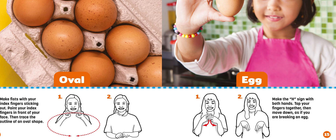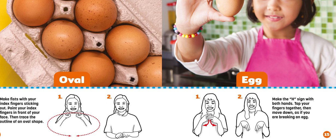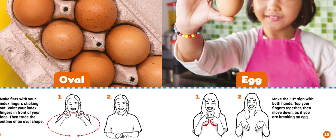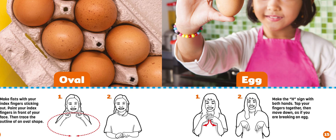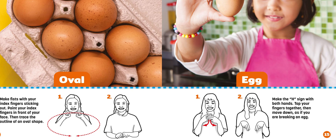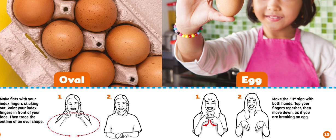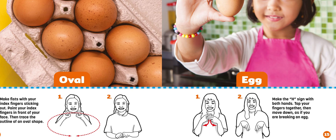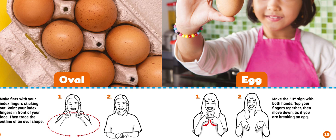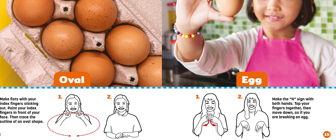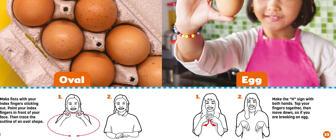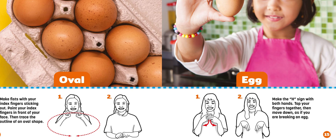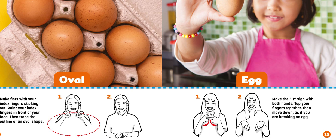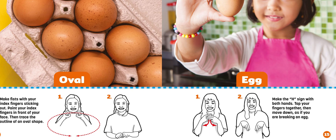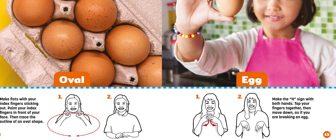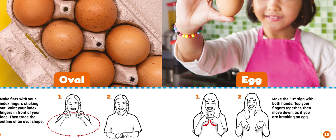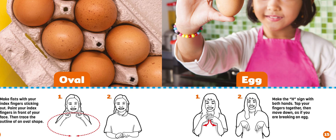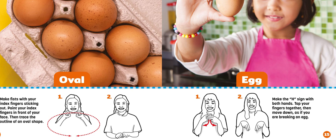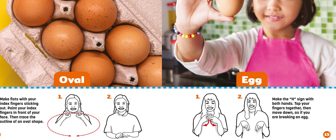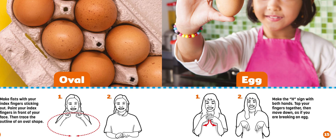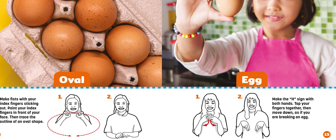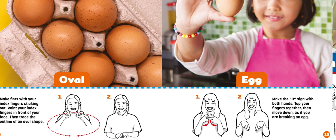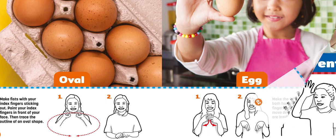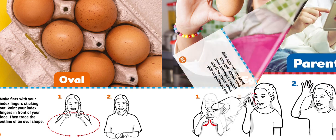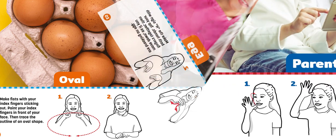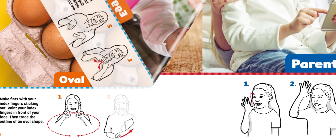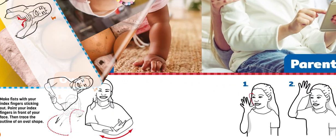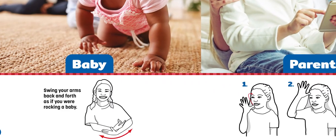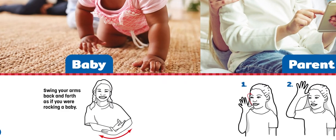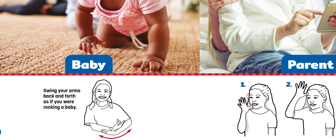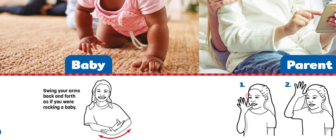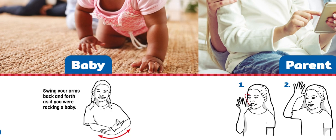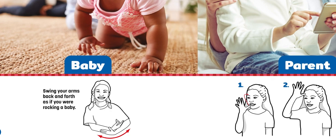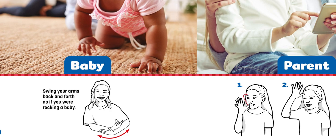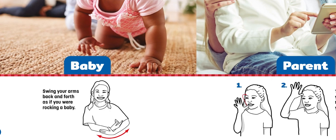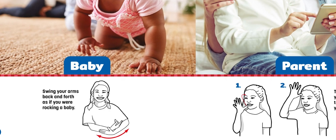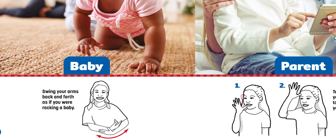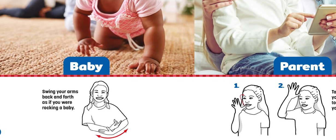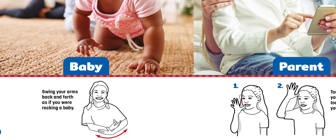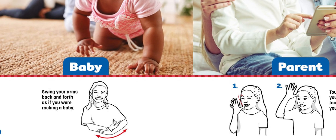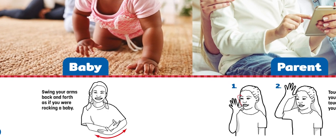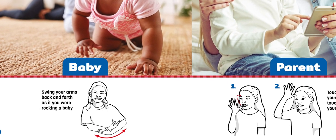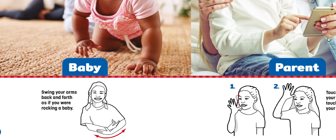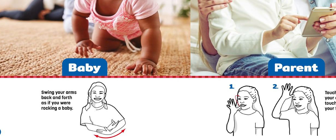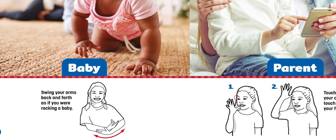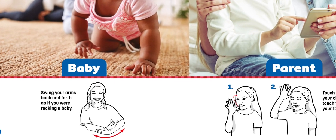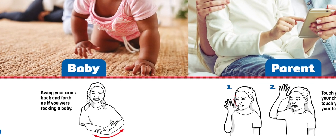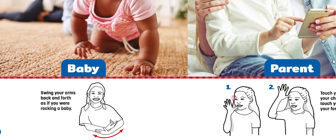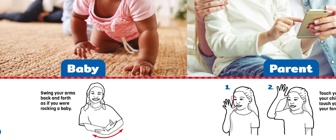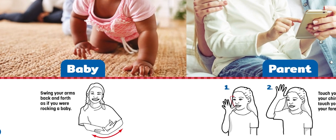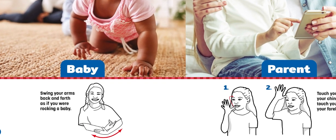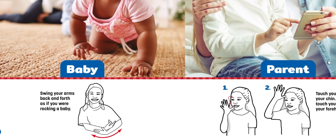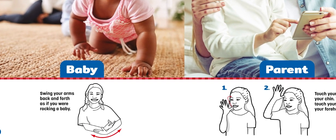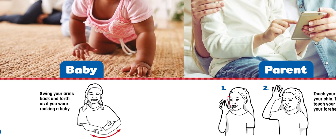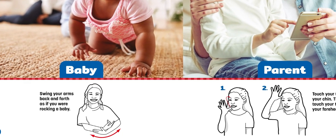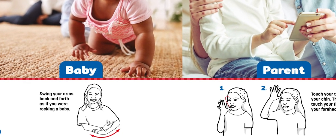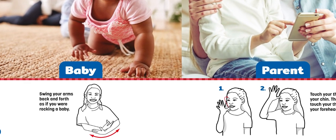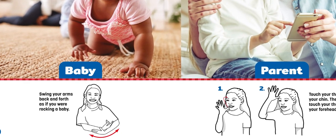12 titles and offers young readers a basic introduction to learning signs by presenting common words and signs